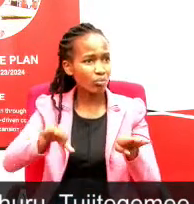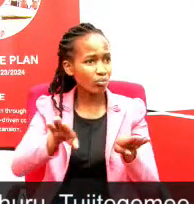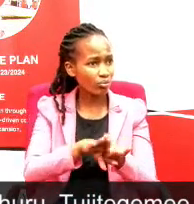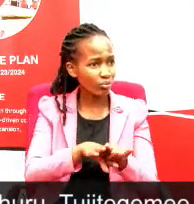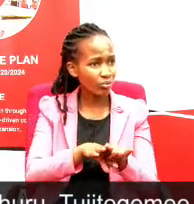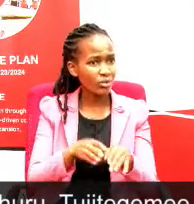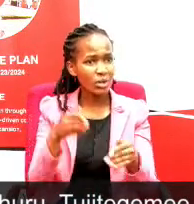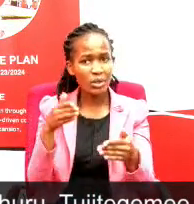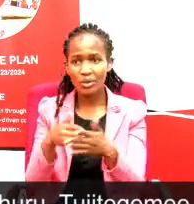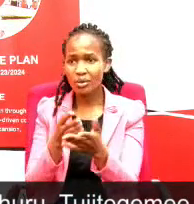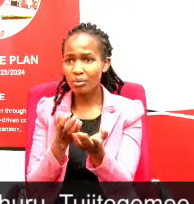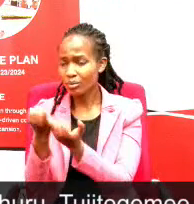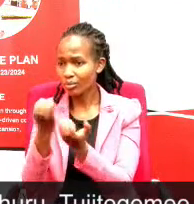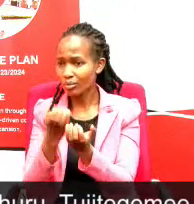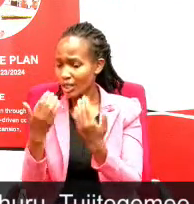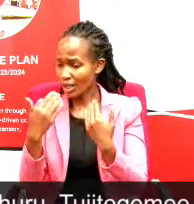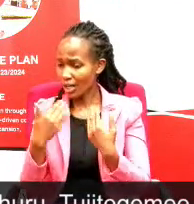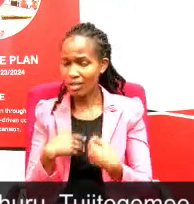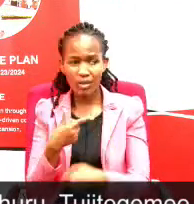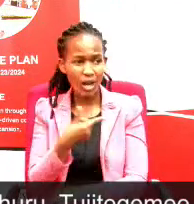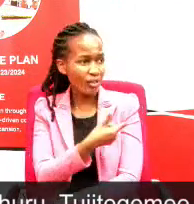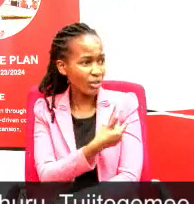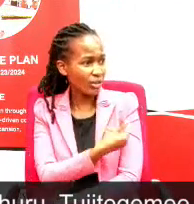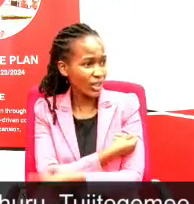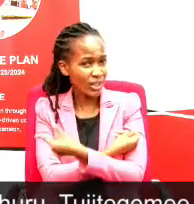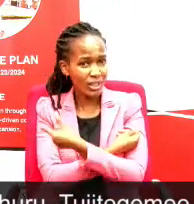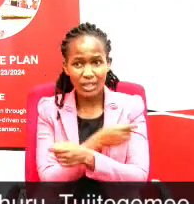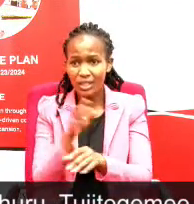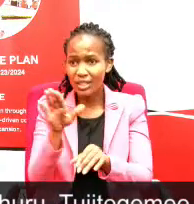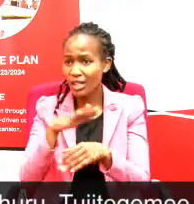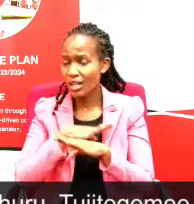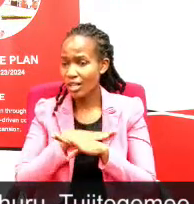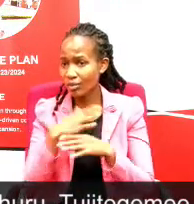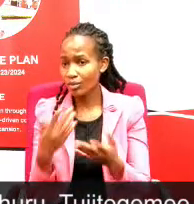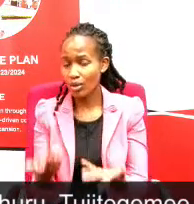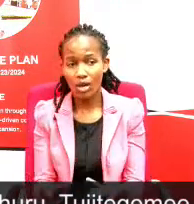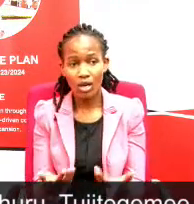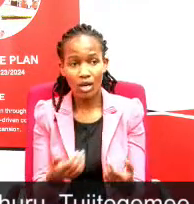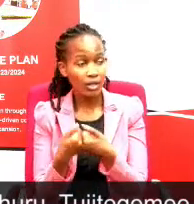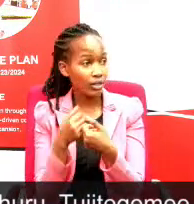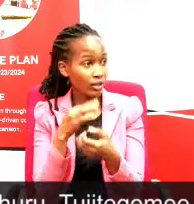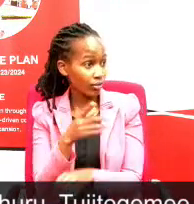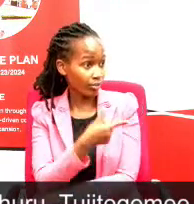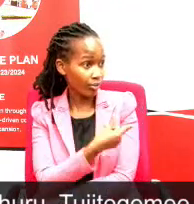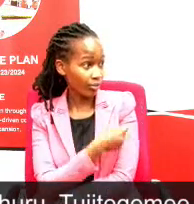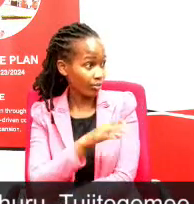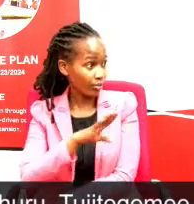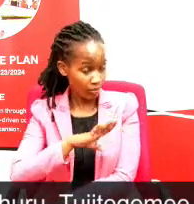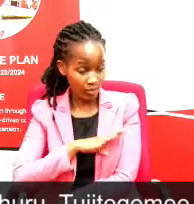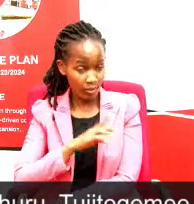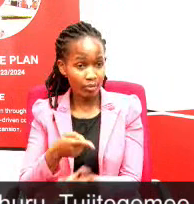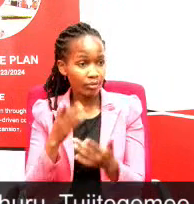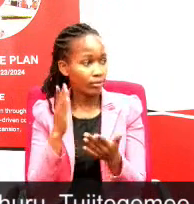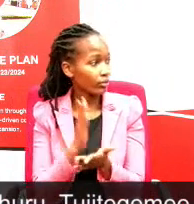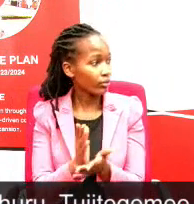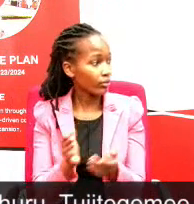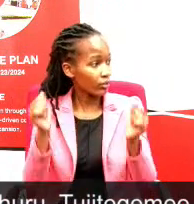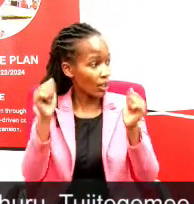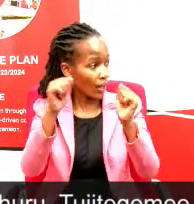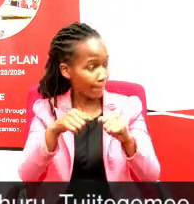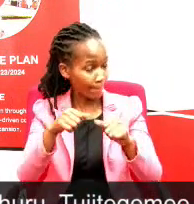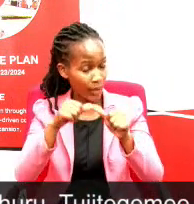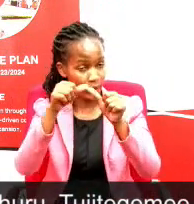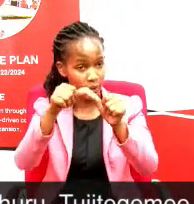put down restrictions? Have we vaccinated enough? Because that will be the challenge. Now, if we vaccinate enough, at least we'll be able